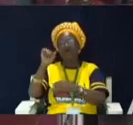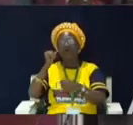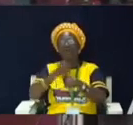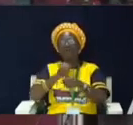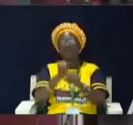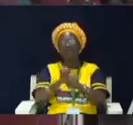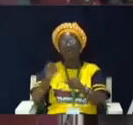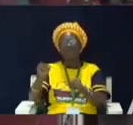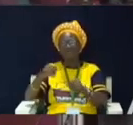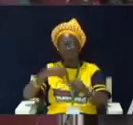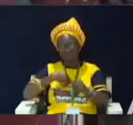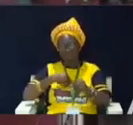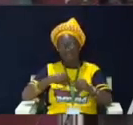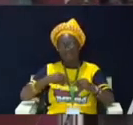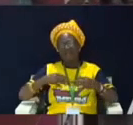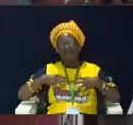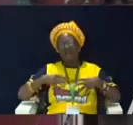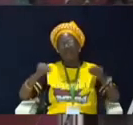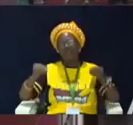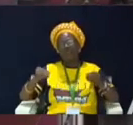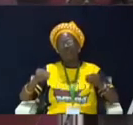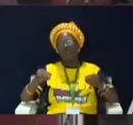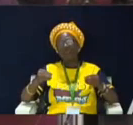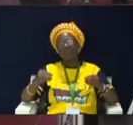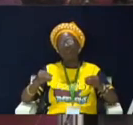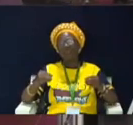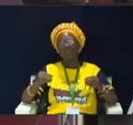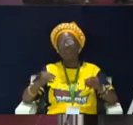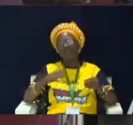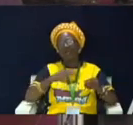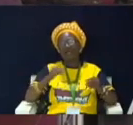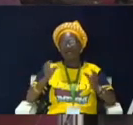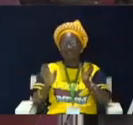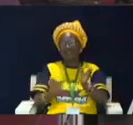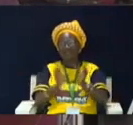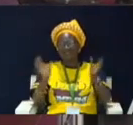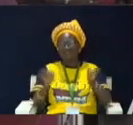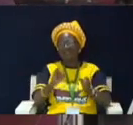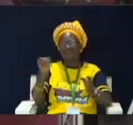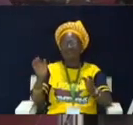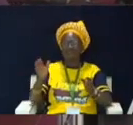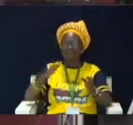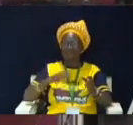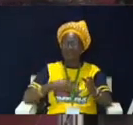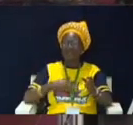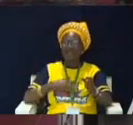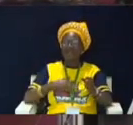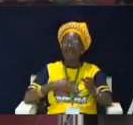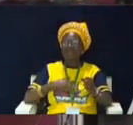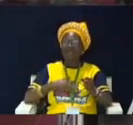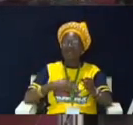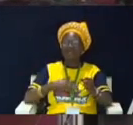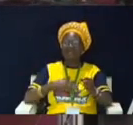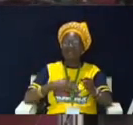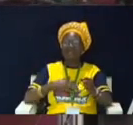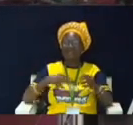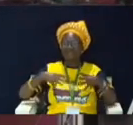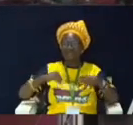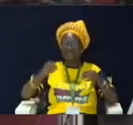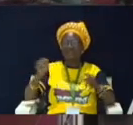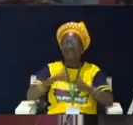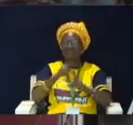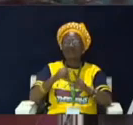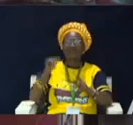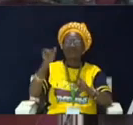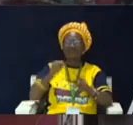whole. I'm celebrating my healing. And when they serve you the wine, you hold on to it.